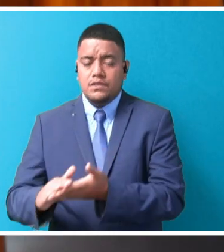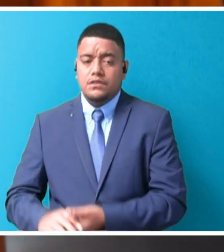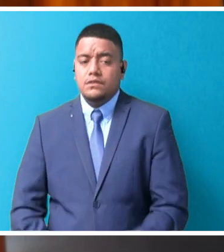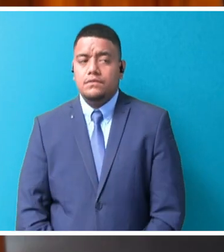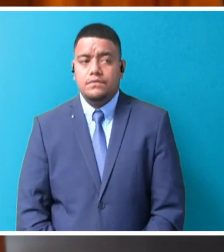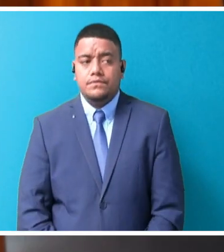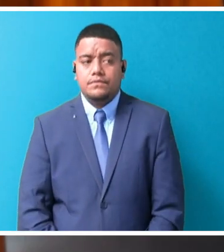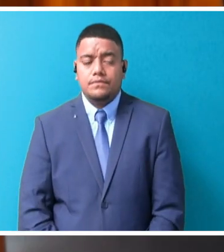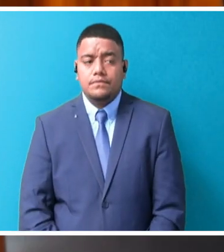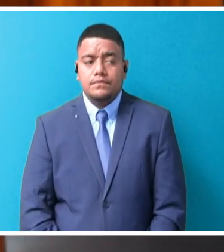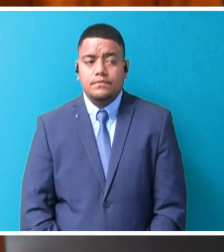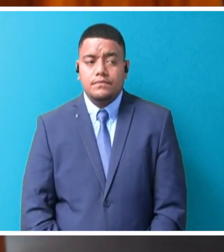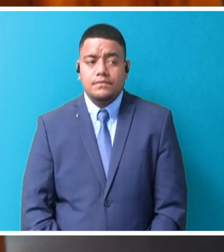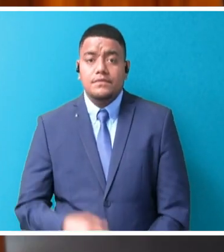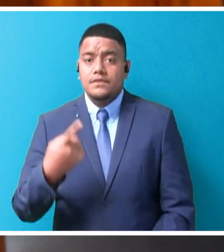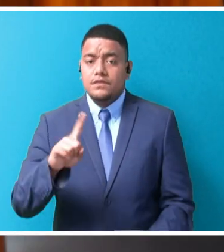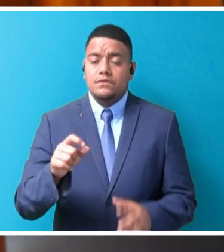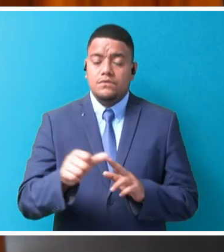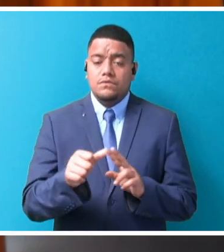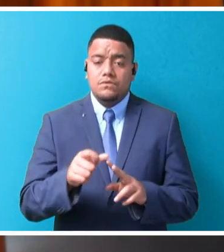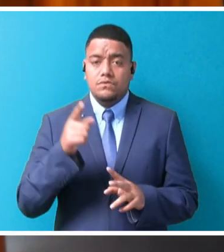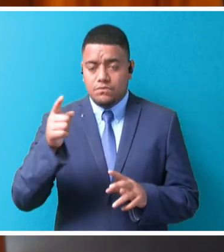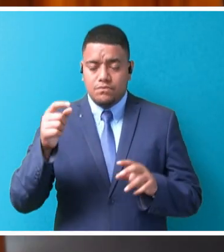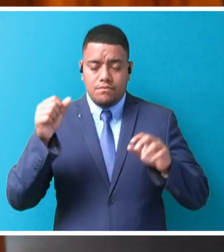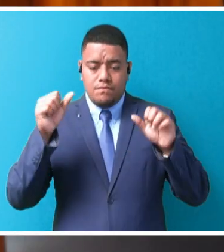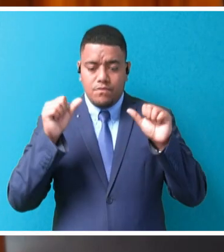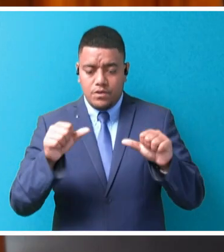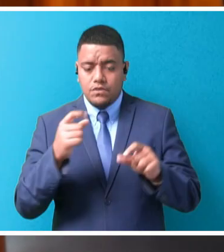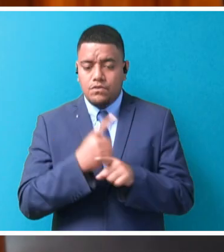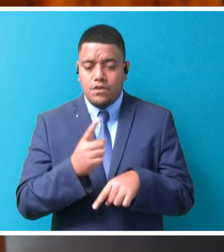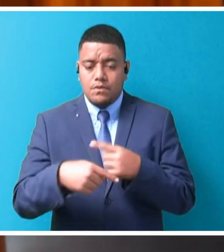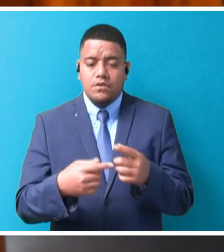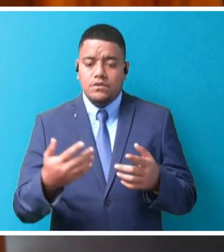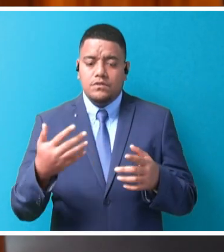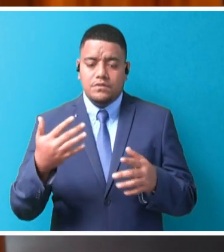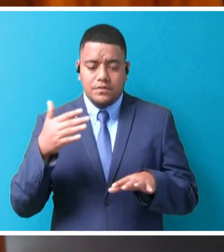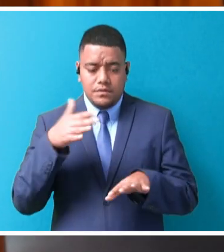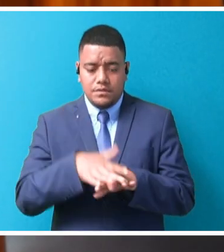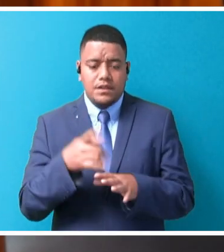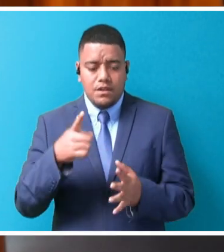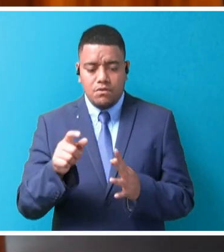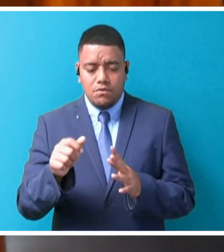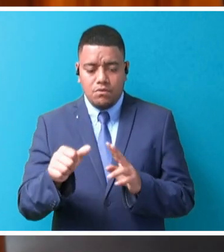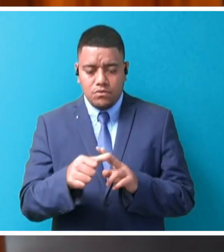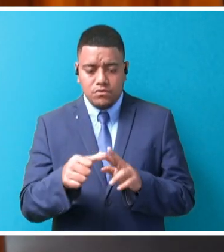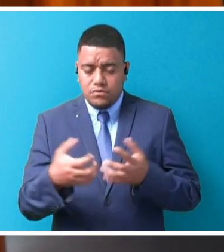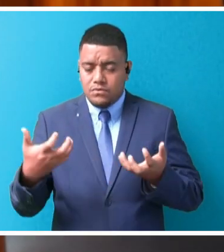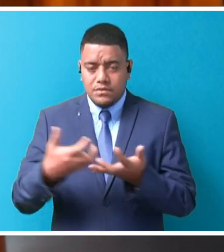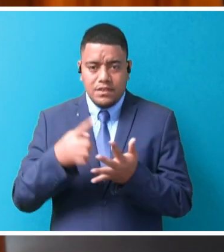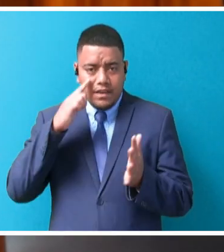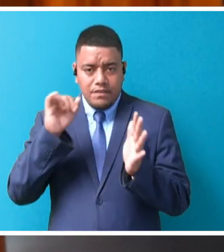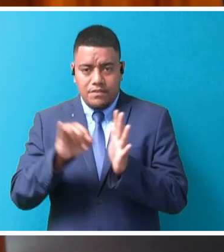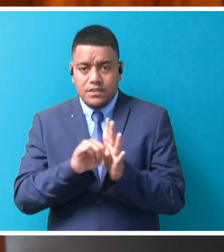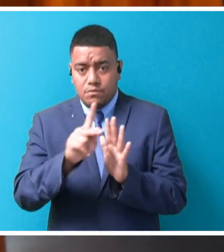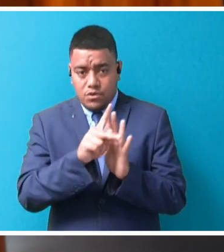Mr. Speaker, sir, in response to His Excellency's call for inclusive and evidence-based policy, I am once again delighted